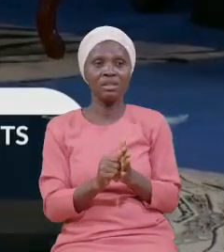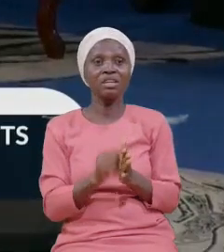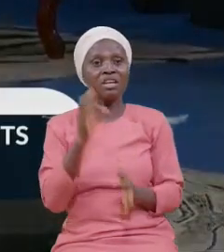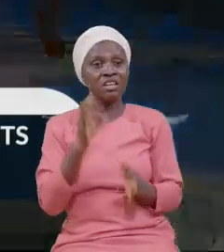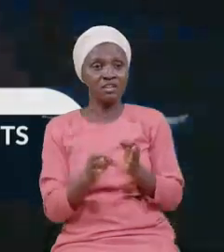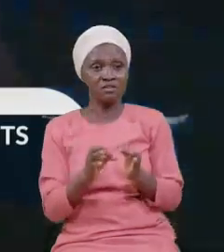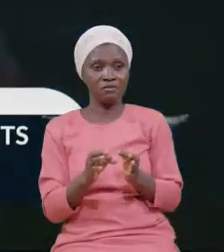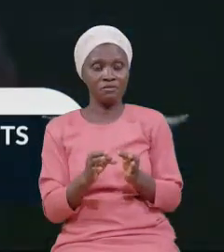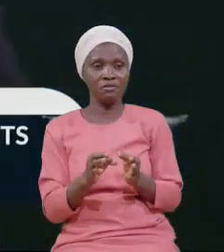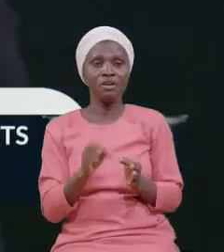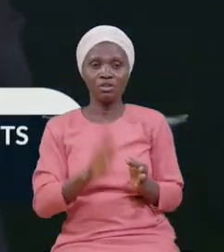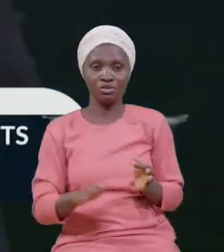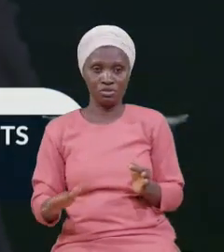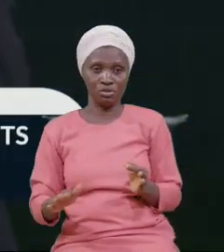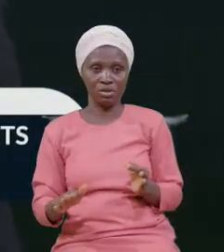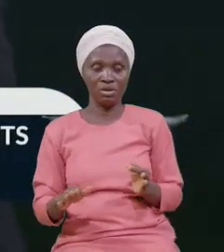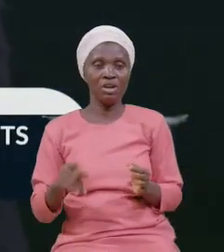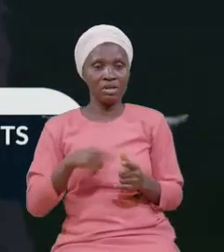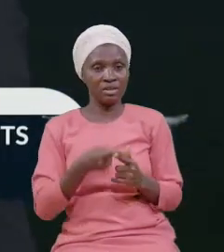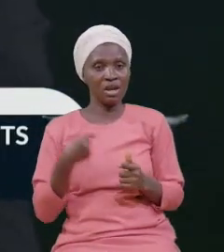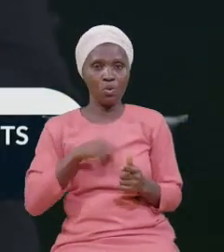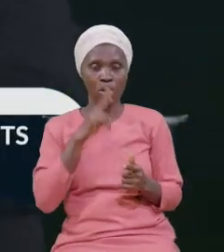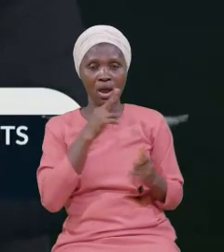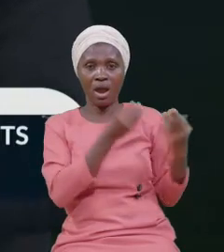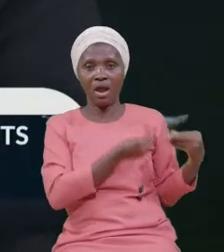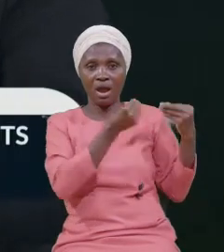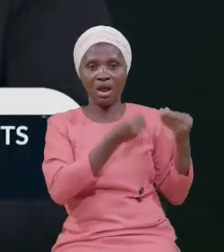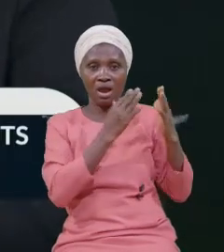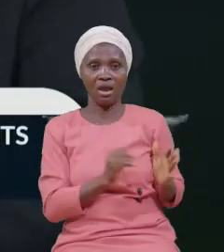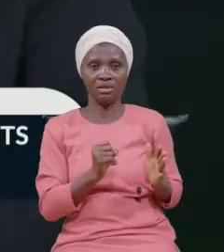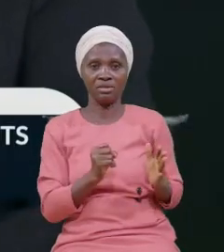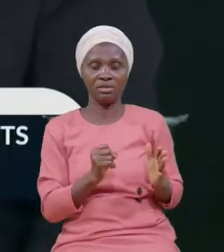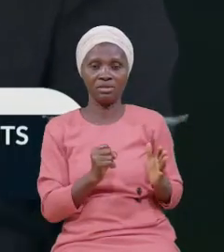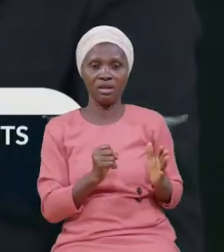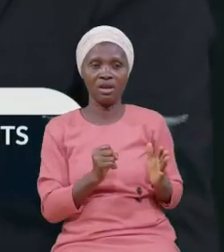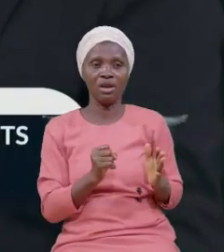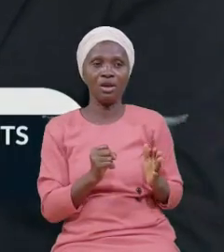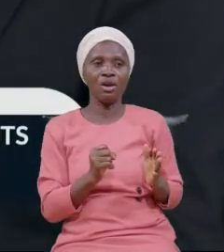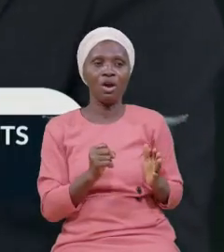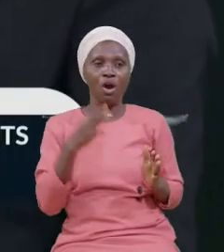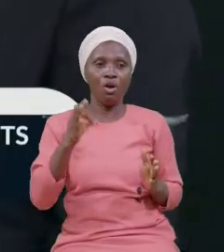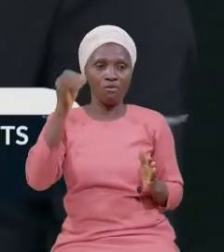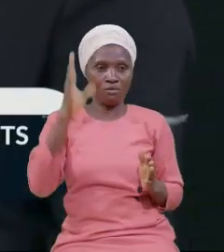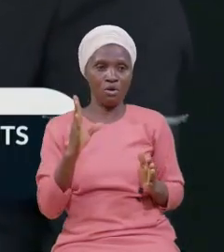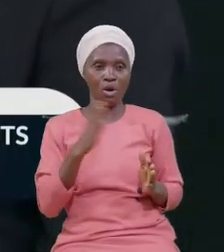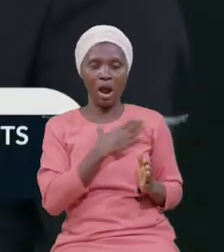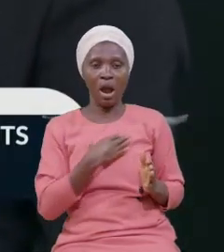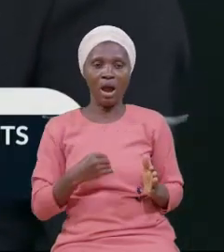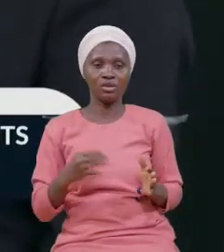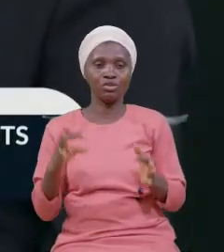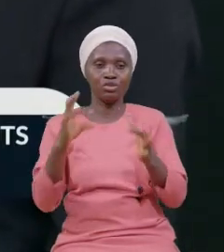we're heirs. Of heirs of God and joint heirs with Christ. Everything Christ has, all